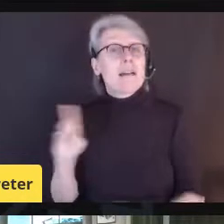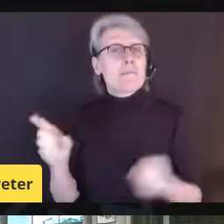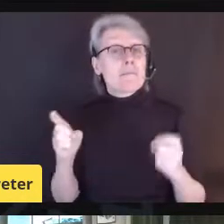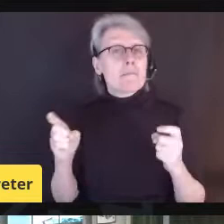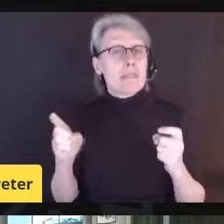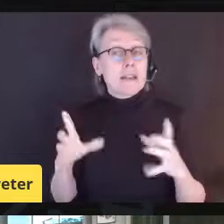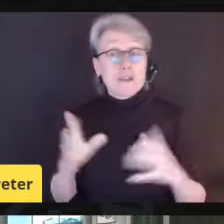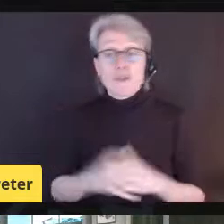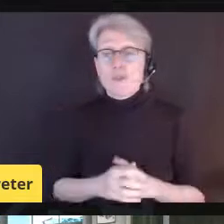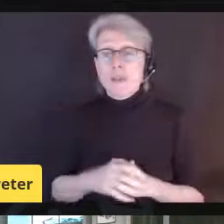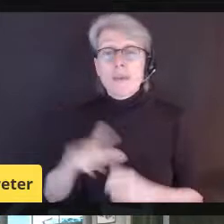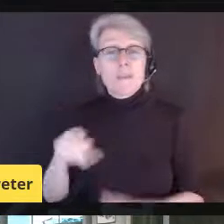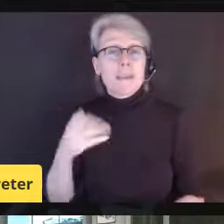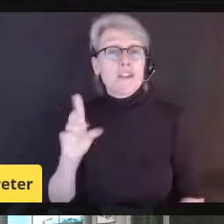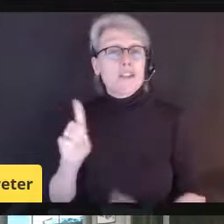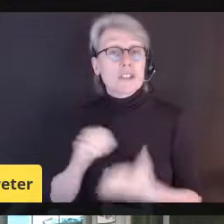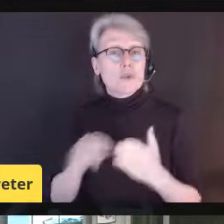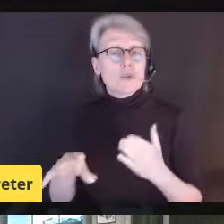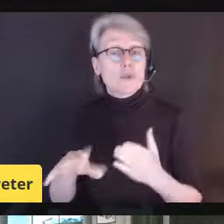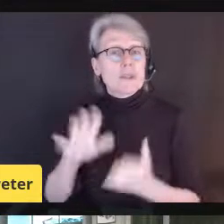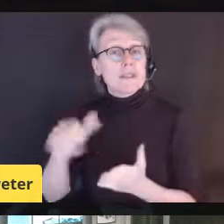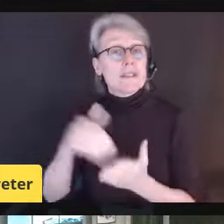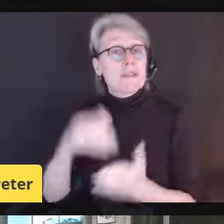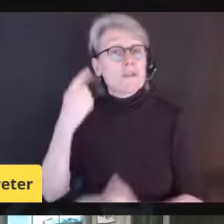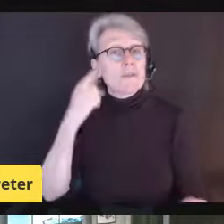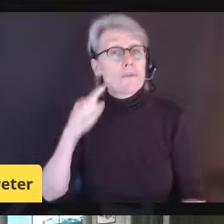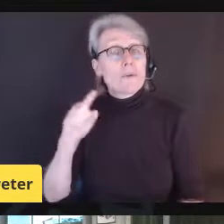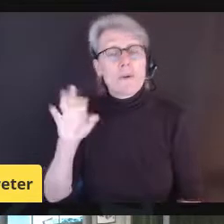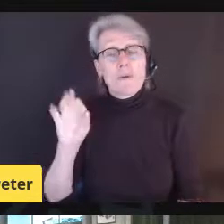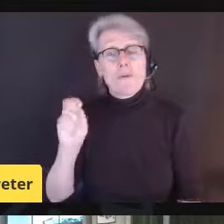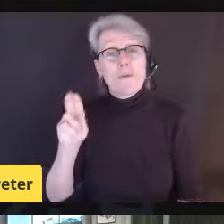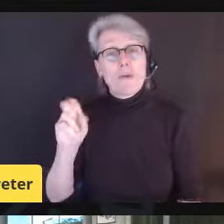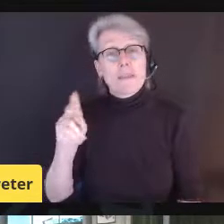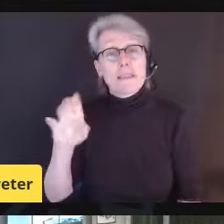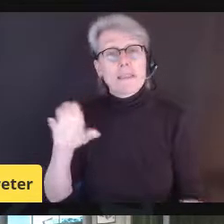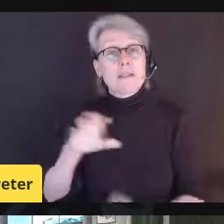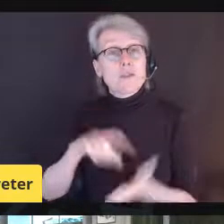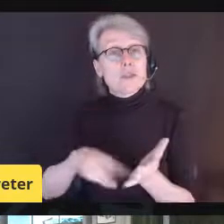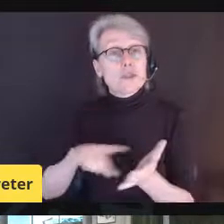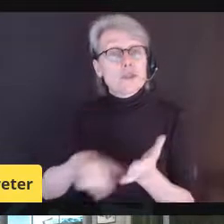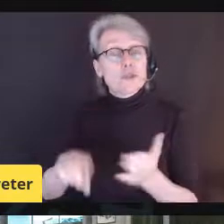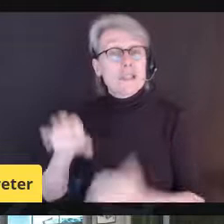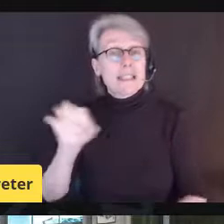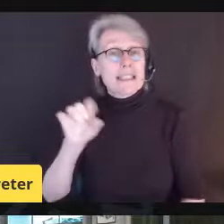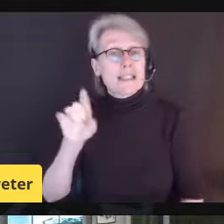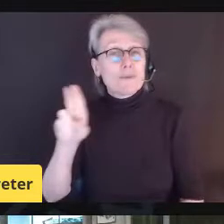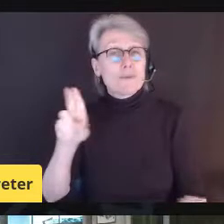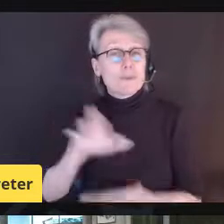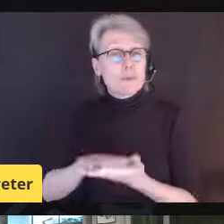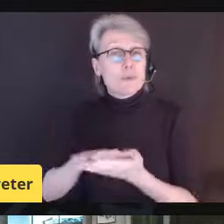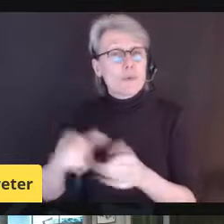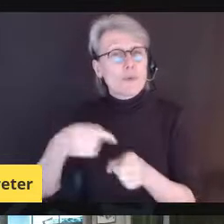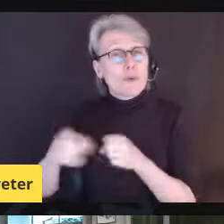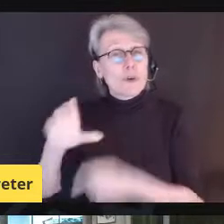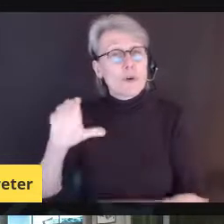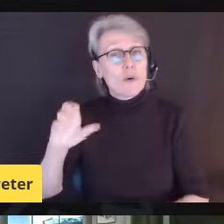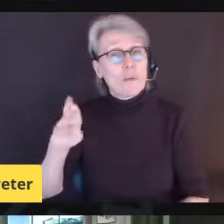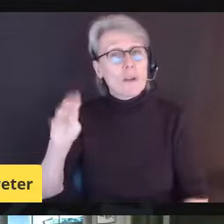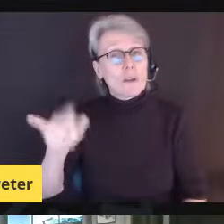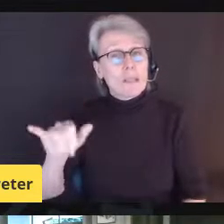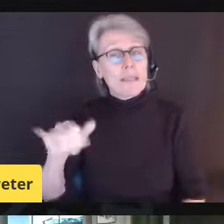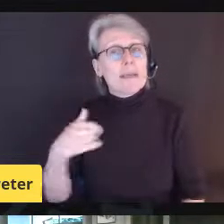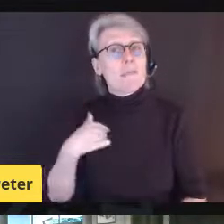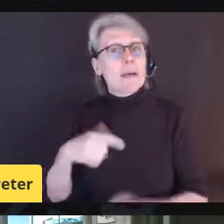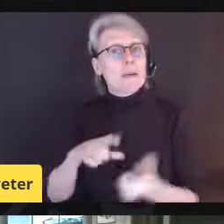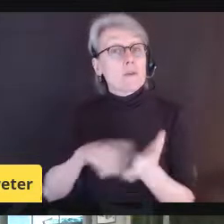PhD student at the Center for Forensic Research and the School of Criminology at Simon Fraser University. And my research is on body